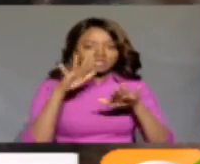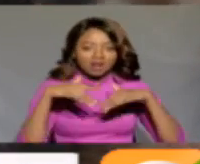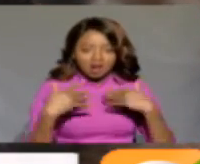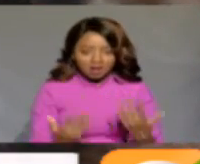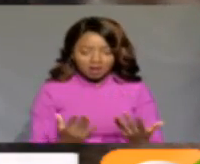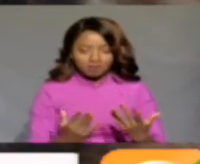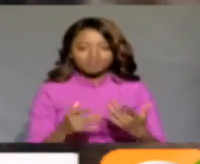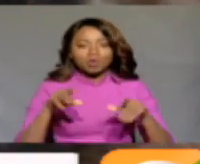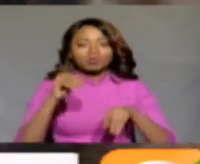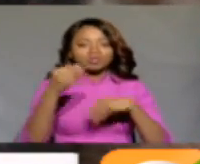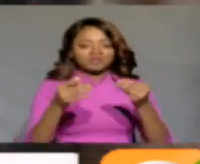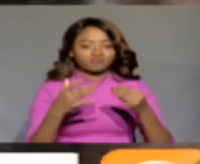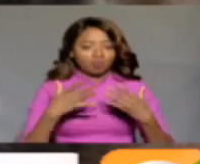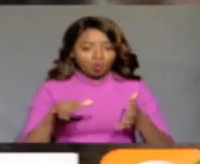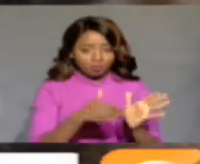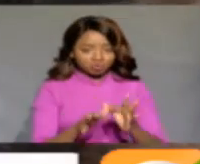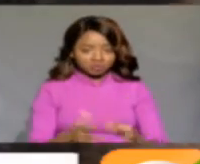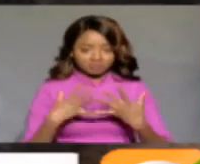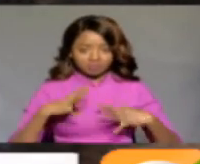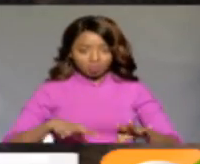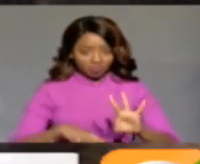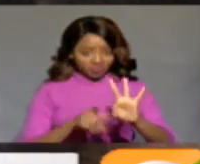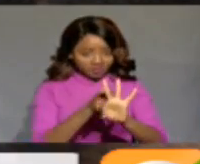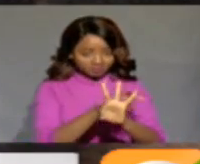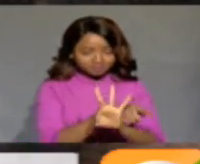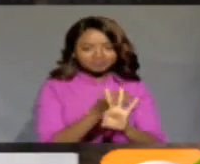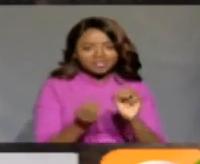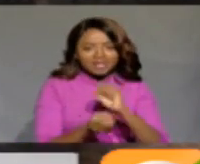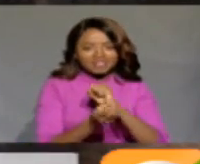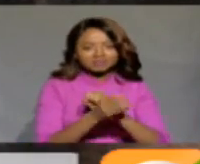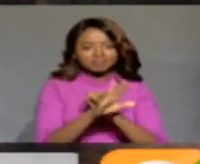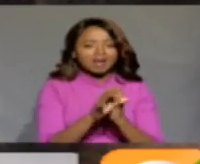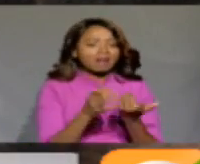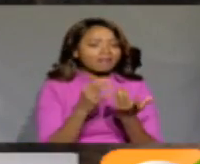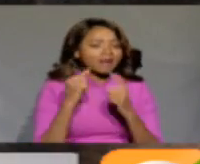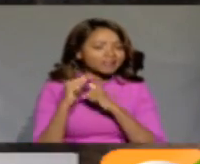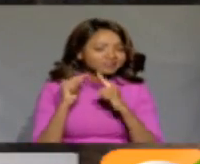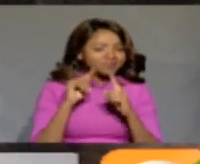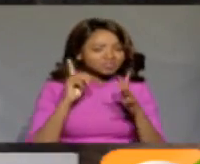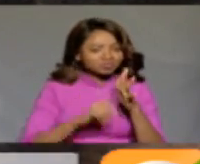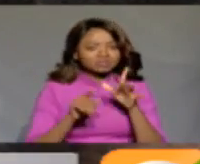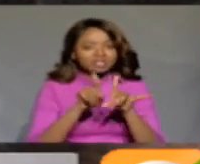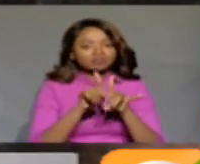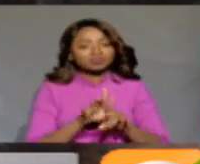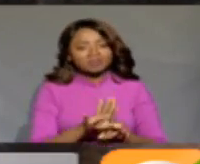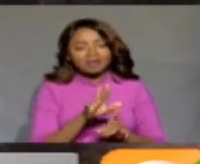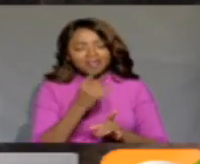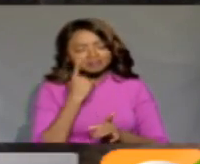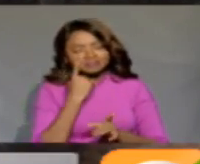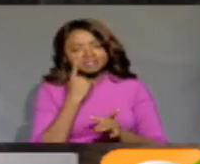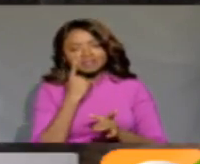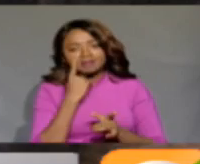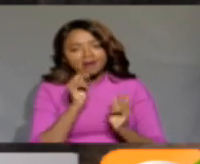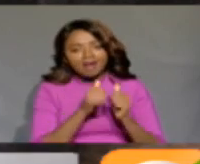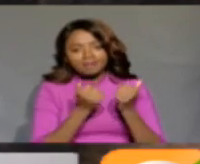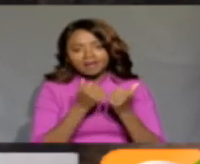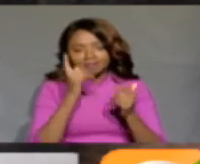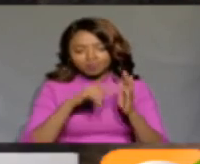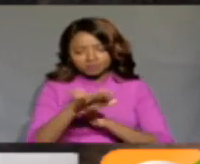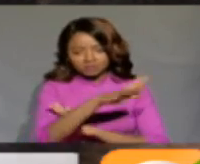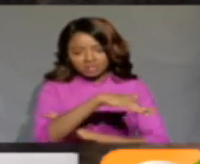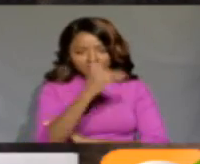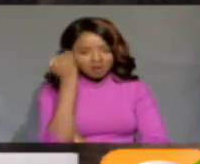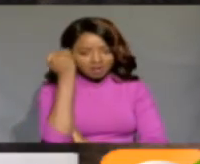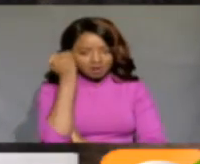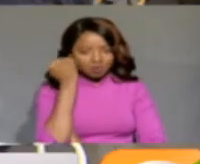kuwapatia nafasi watu watatu tu waweze kutueleza maswali yao kuhusiana na jinsi wanavyoona mambo yanavyotekelezwa katika idara